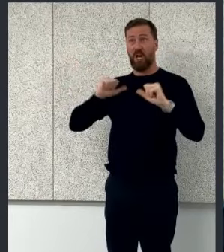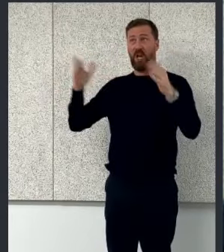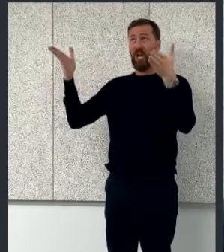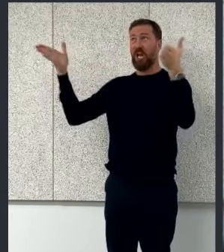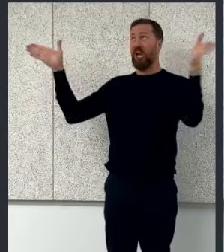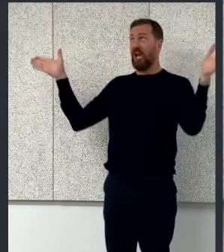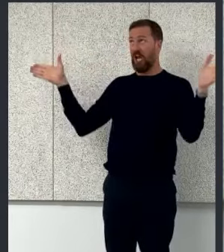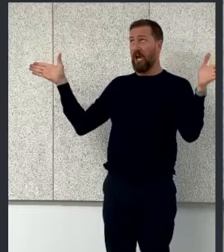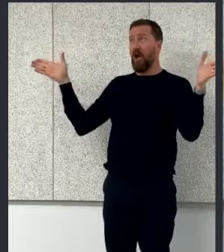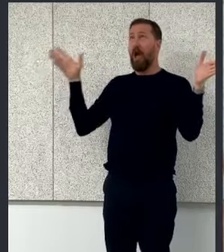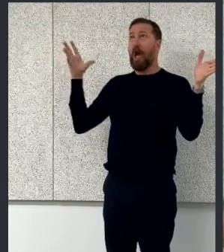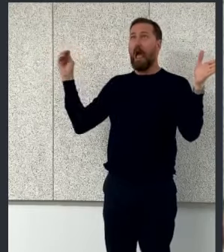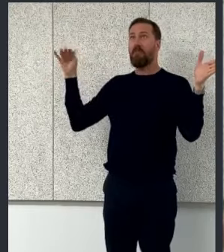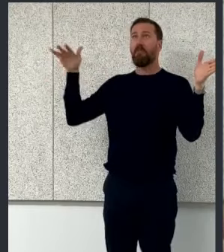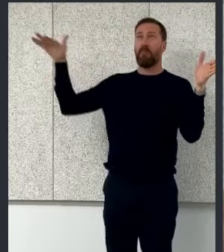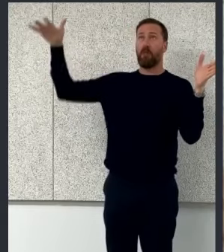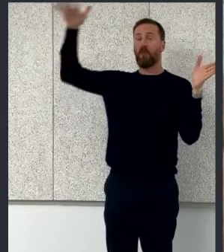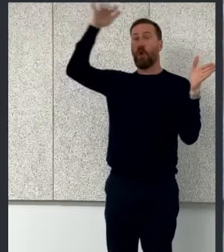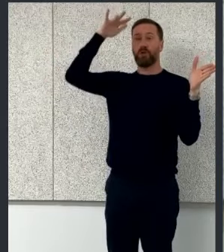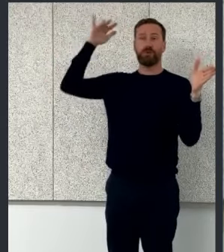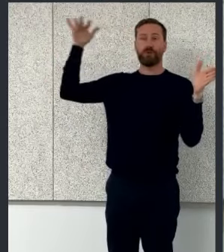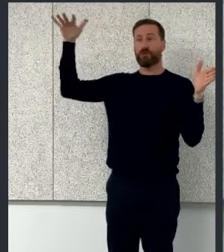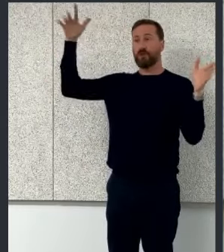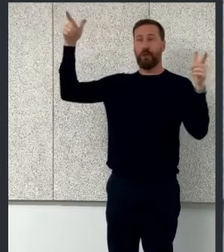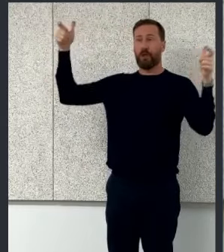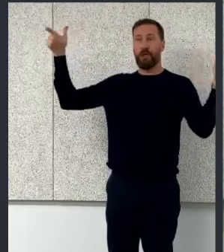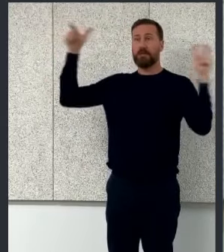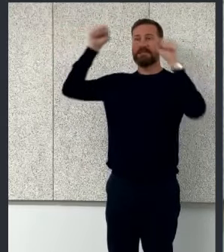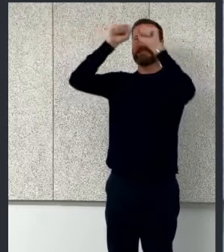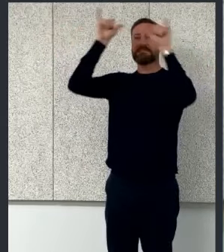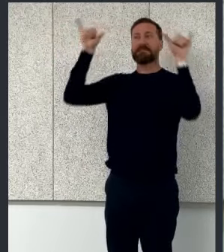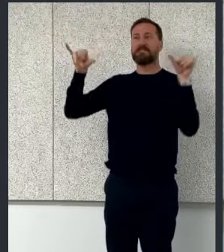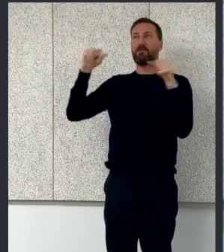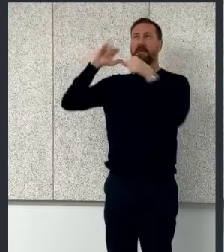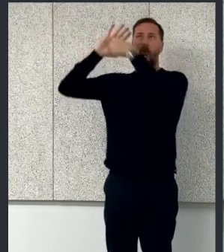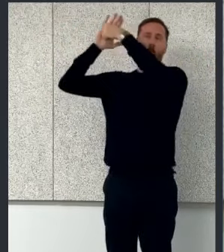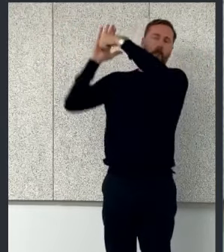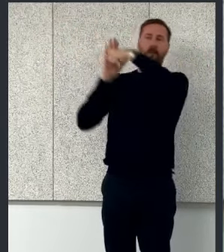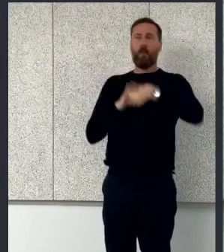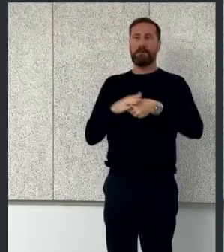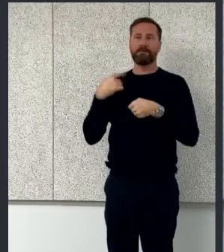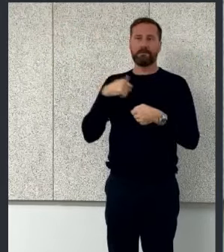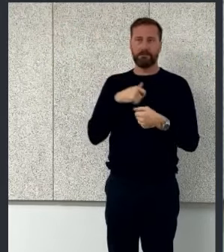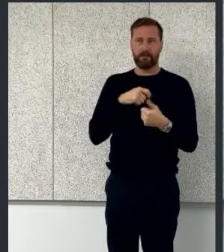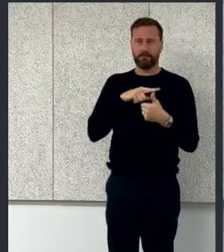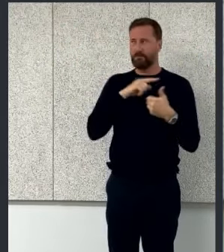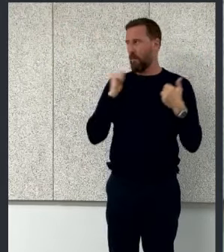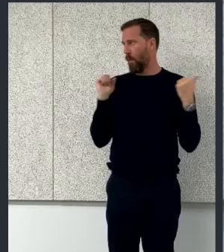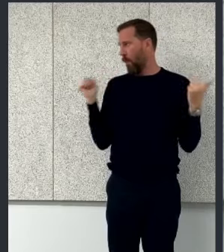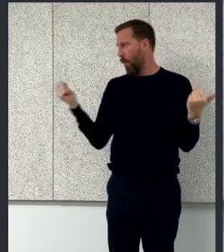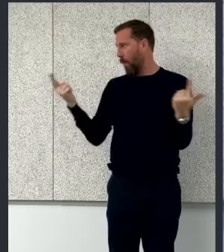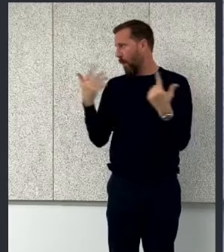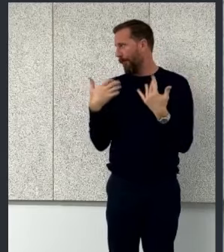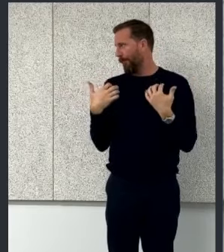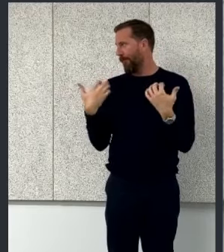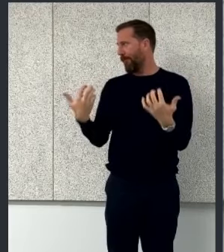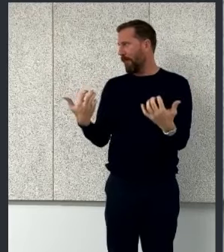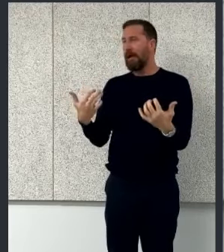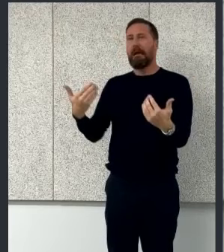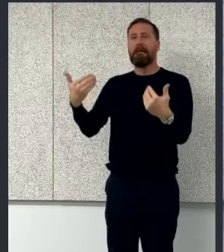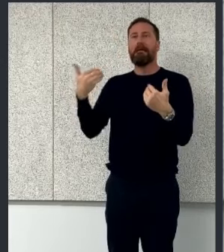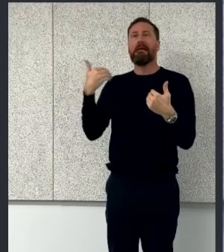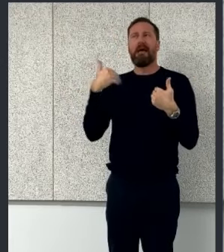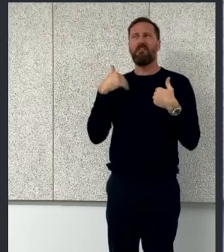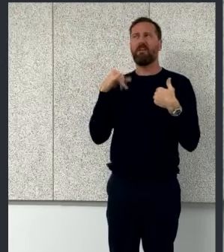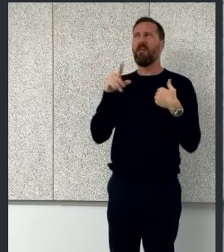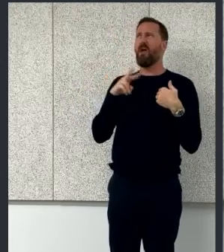of shenanigans in the systems that oppress us all. You know, having that kind of analysis